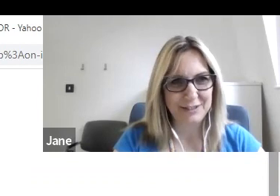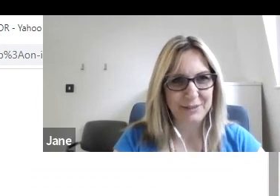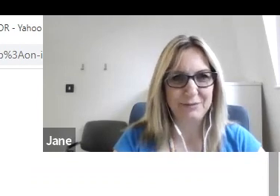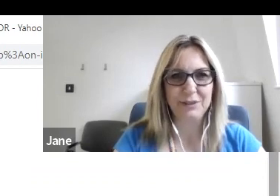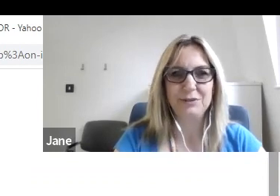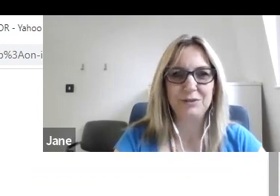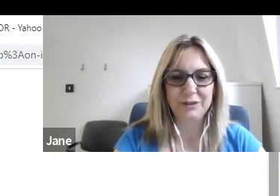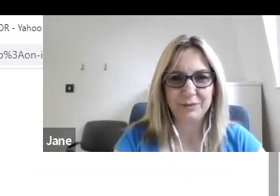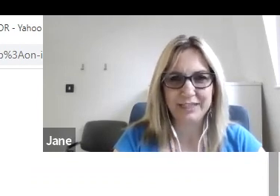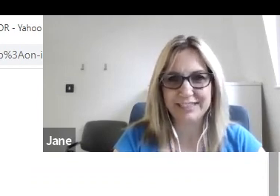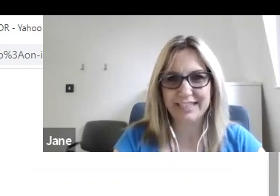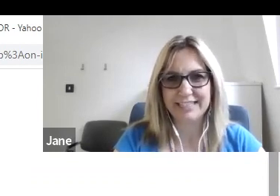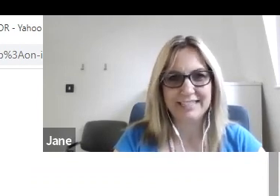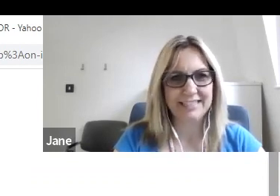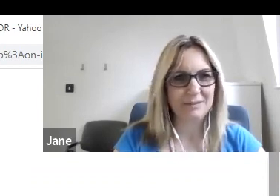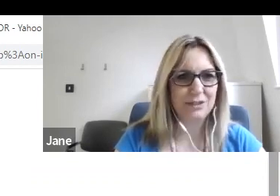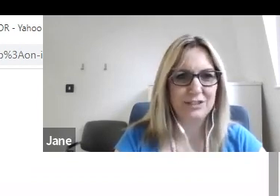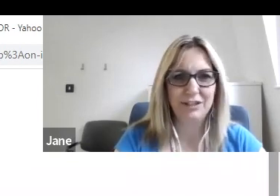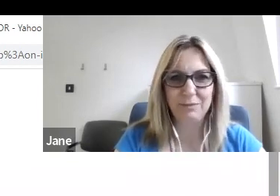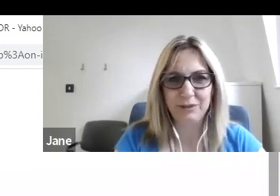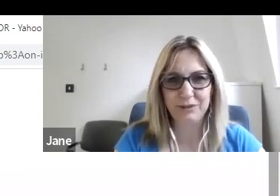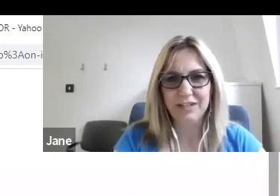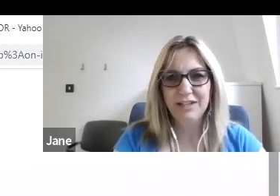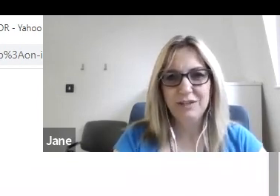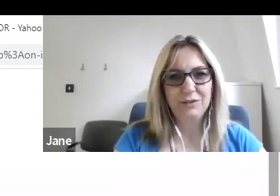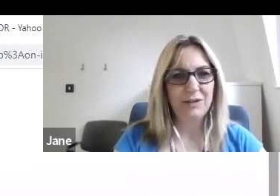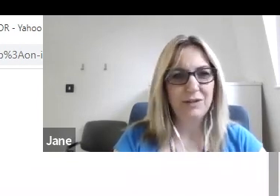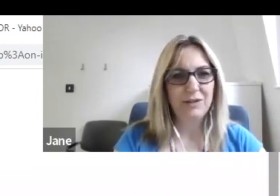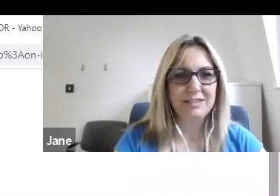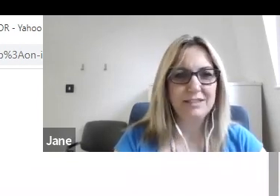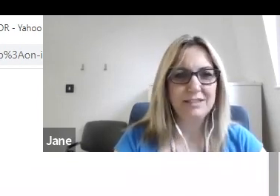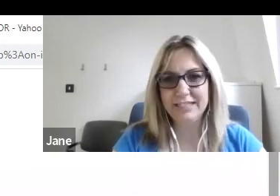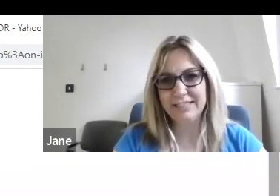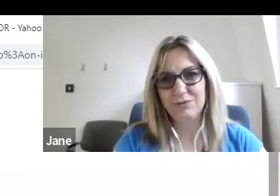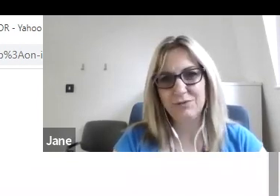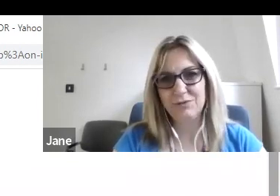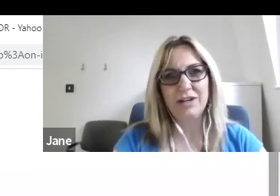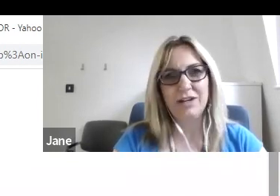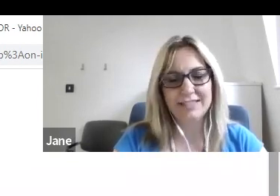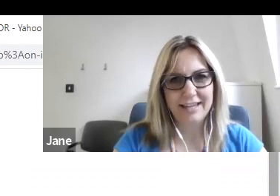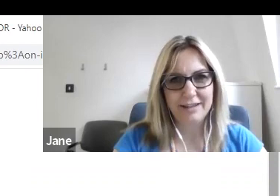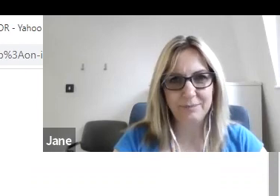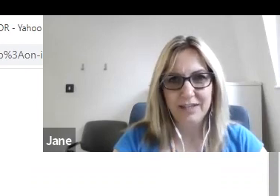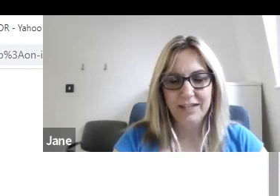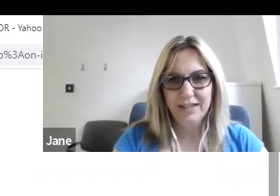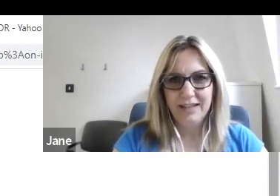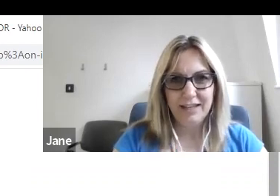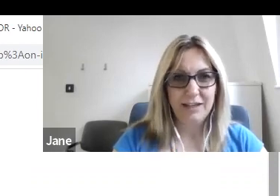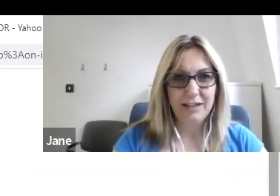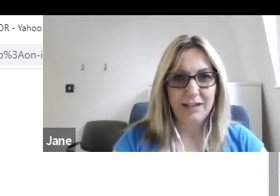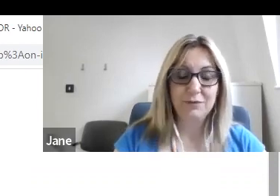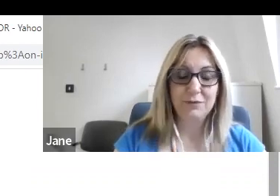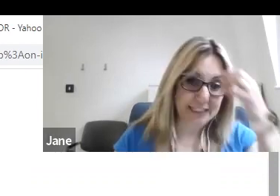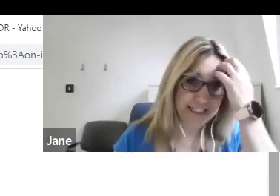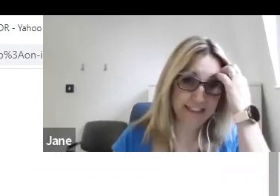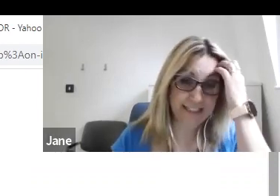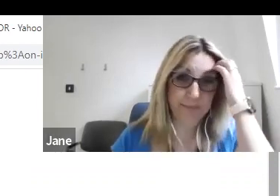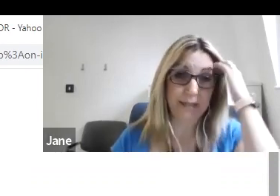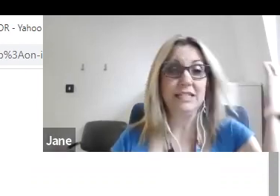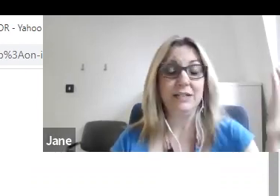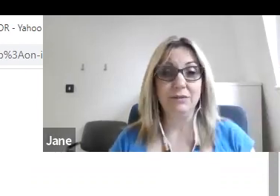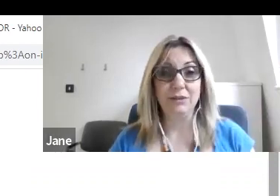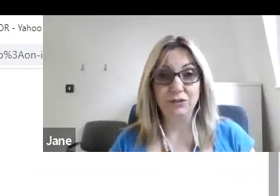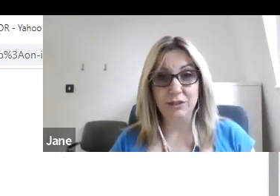ourselves. You know, we all struggle with anxiety, depression, low mood for various reasons of stress. I mean, obviously